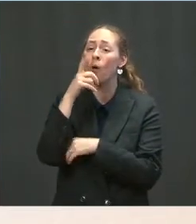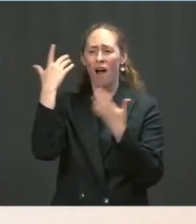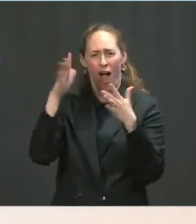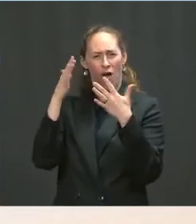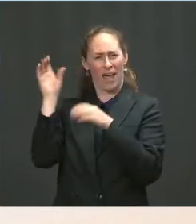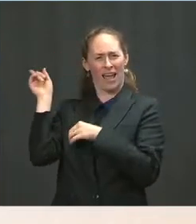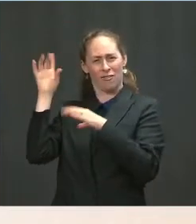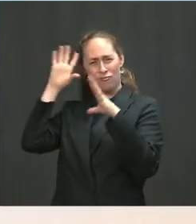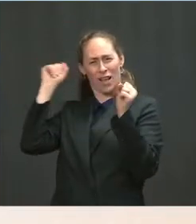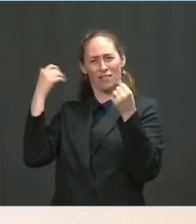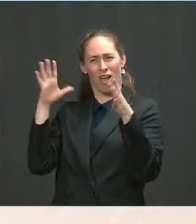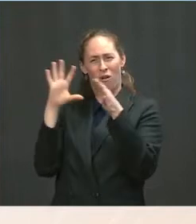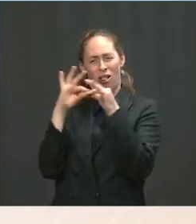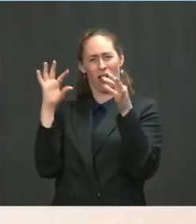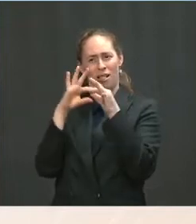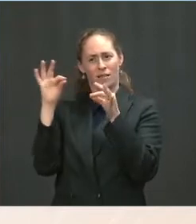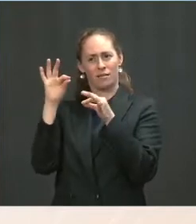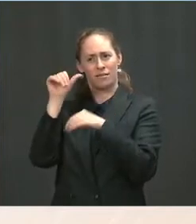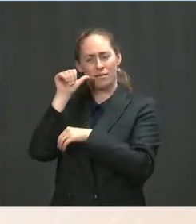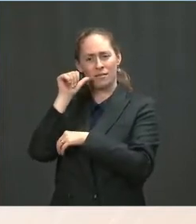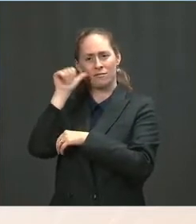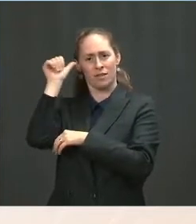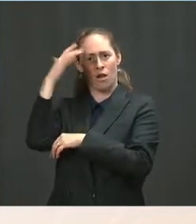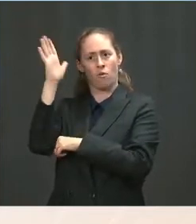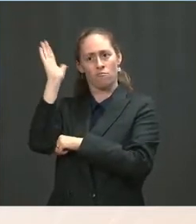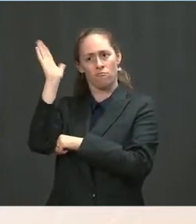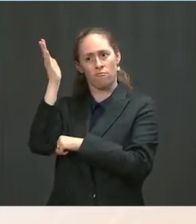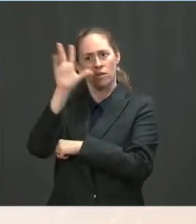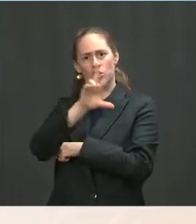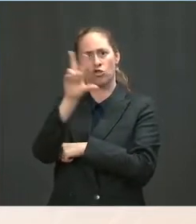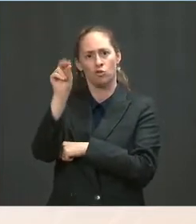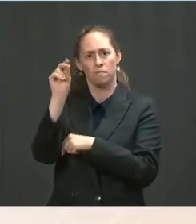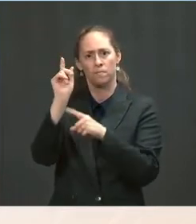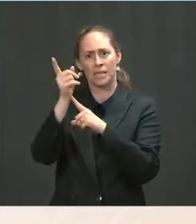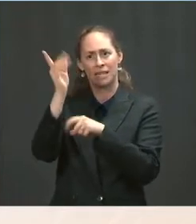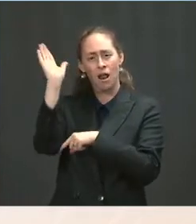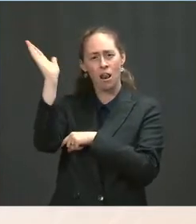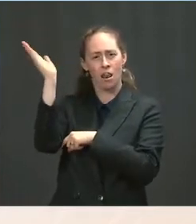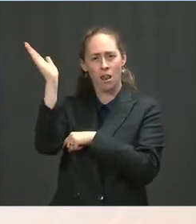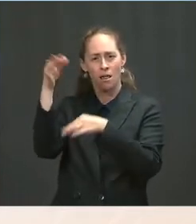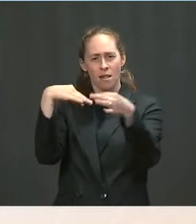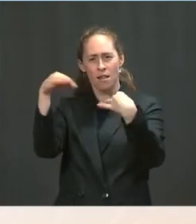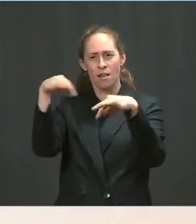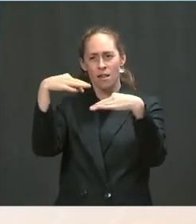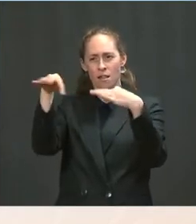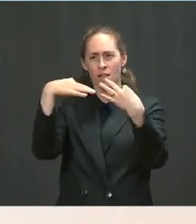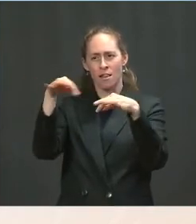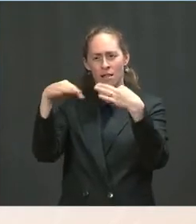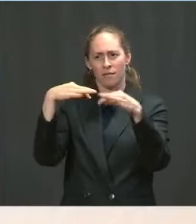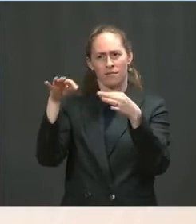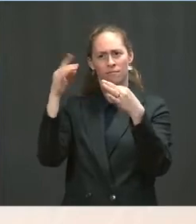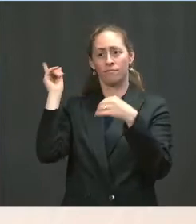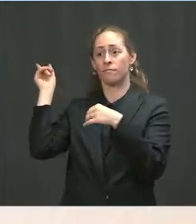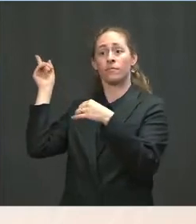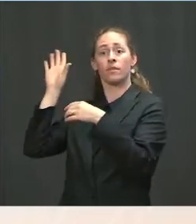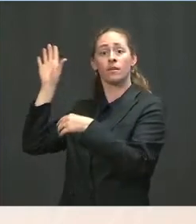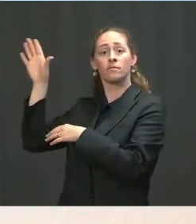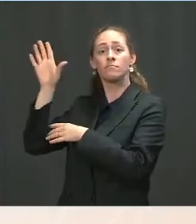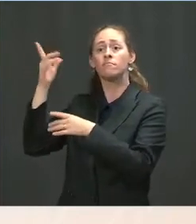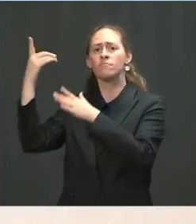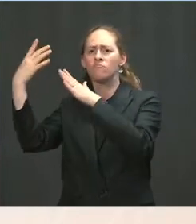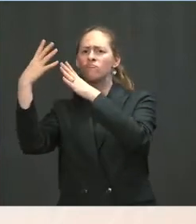speech about where we are as a country. I mean, he is a trusted voice. He's the leader of our